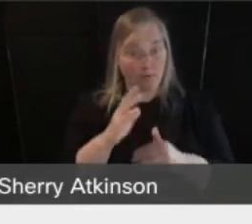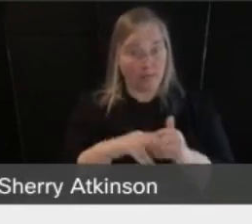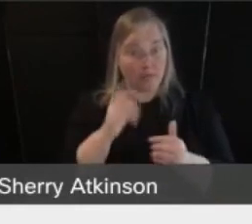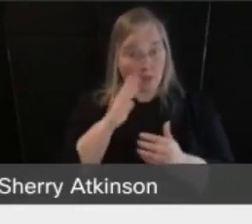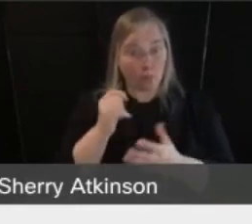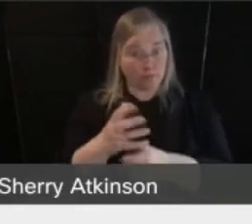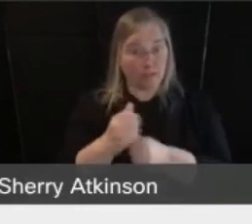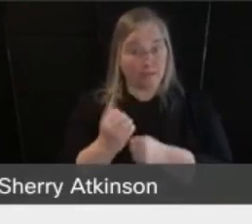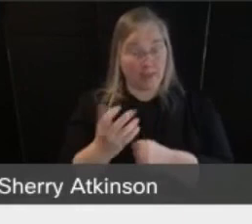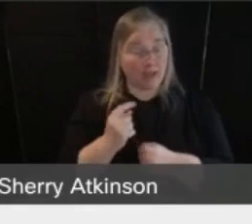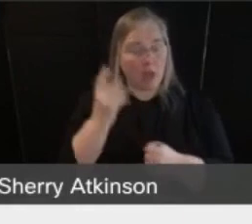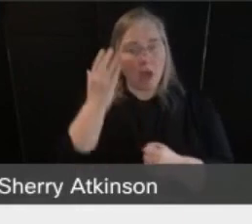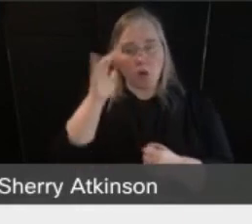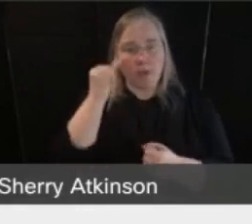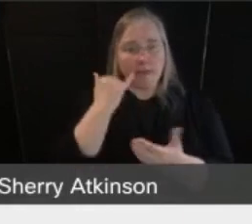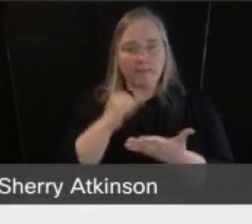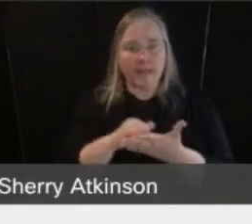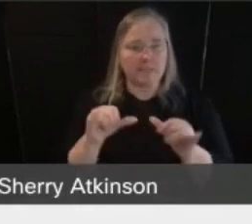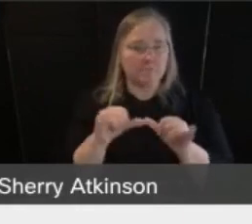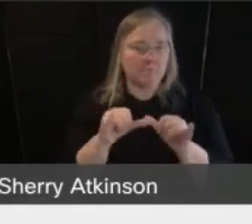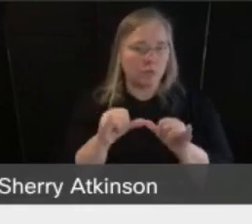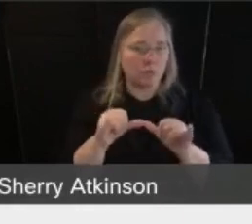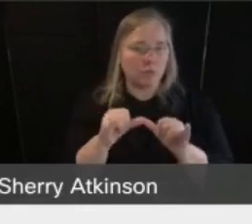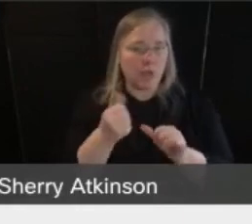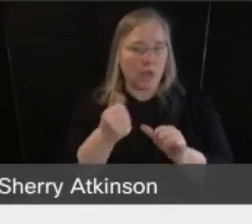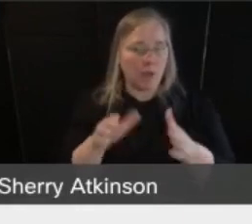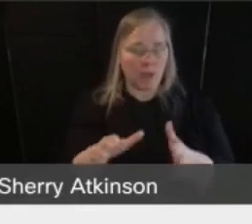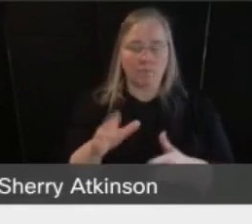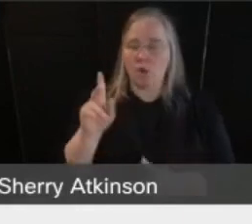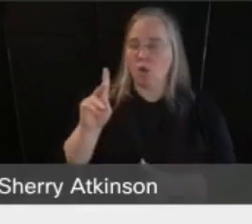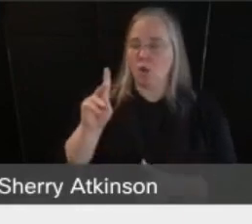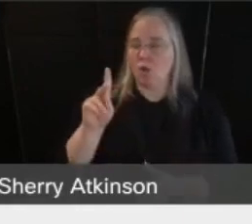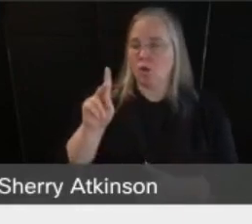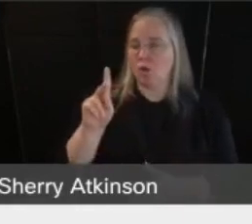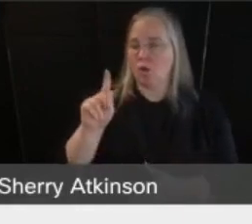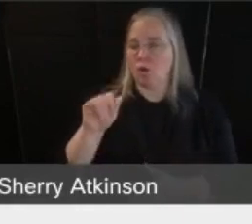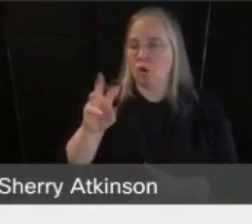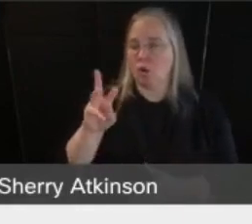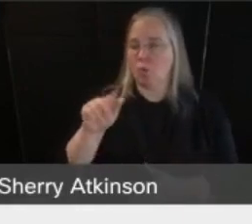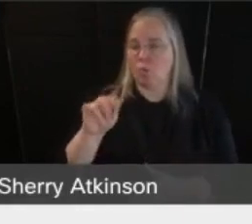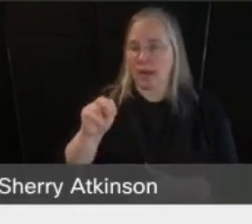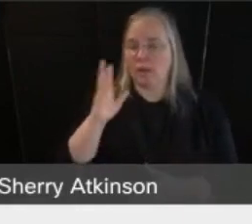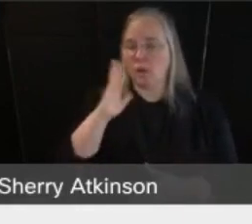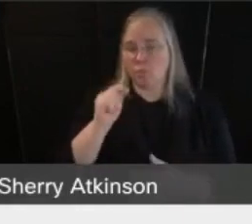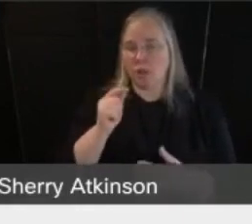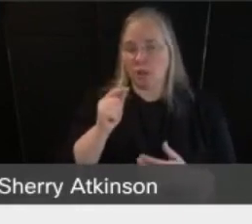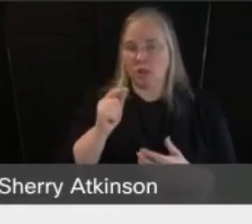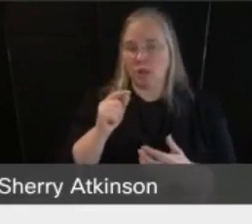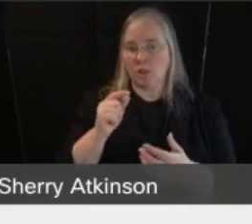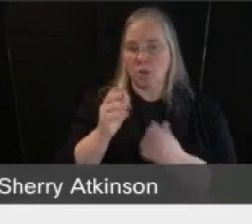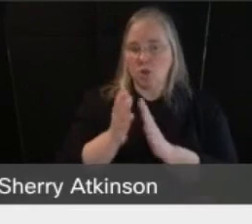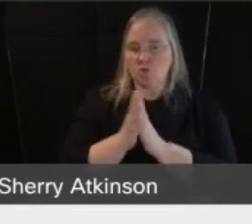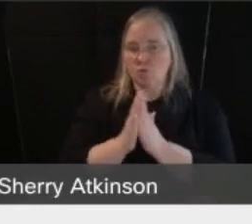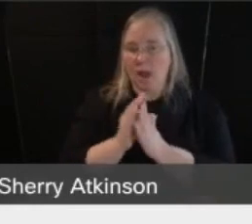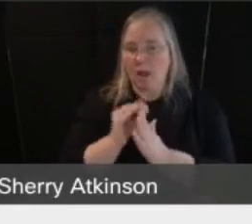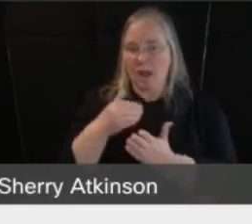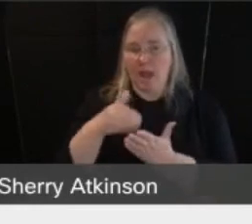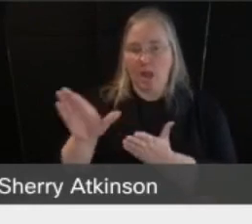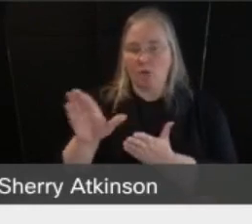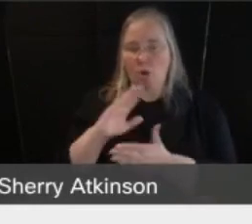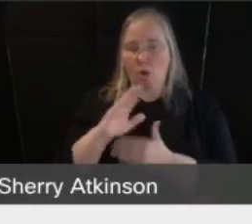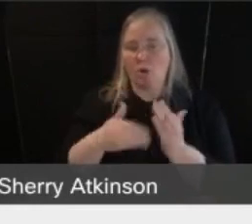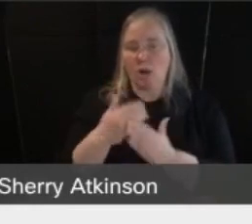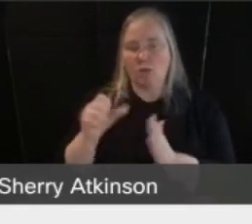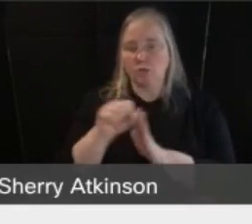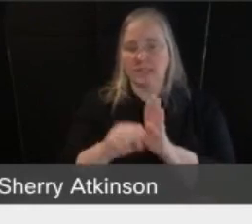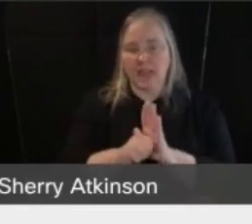way. I haven't seen it. Kerwin's going to crowd out all other federal or all other state funding, as education's already